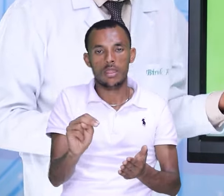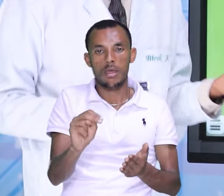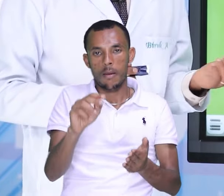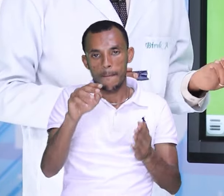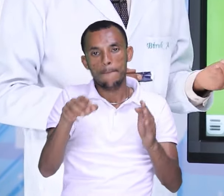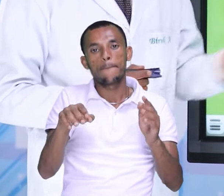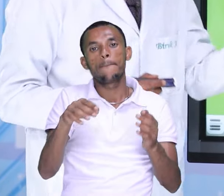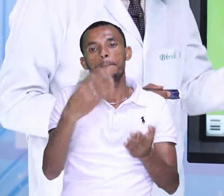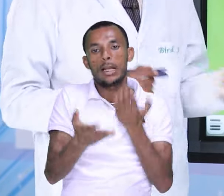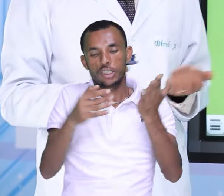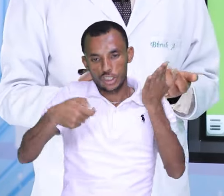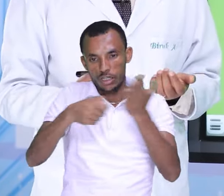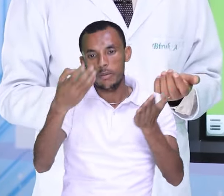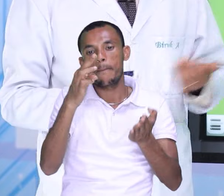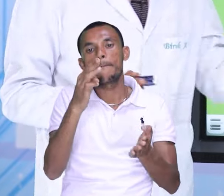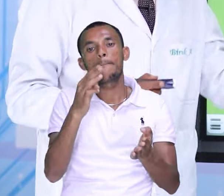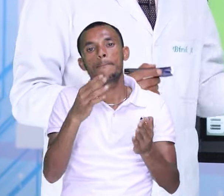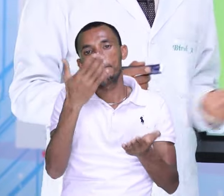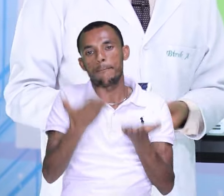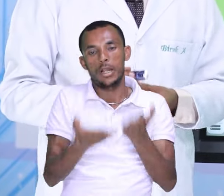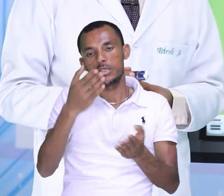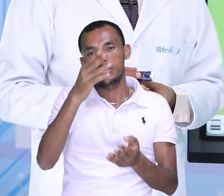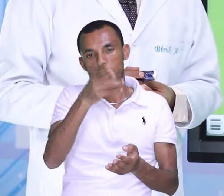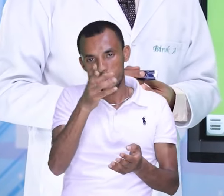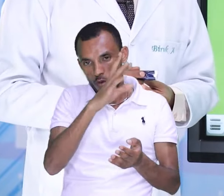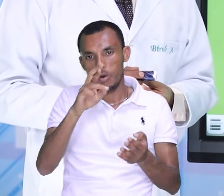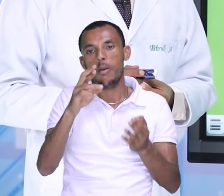the charge, balance the hydrogen, or balance the oxygen?